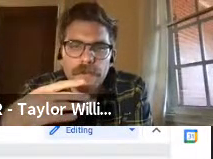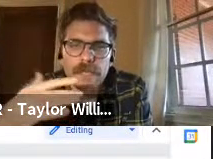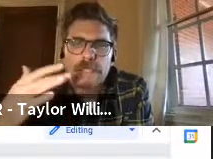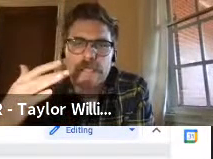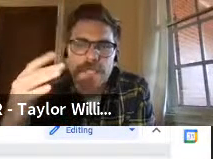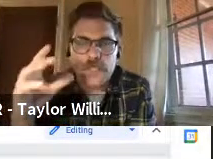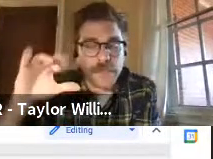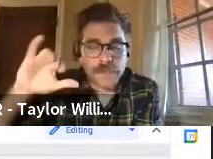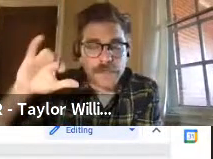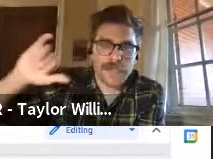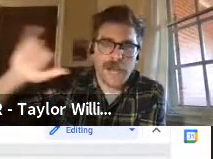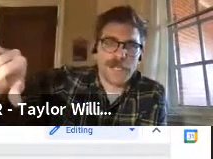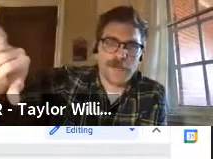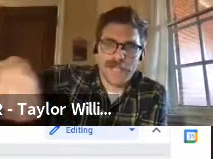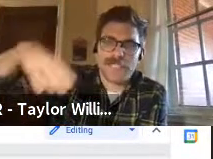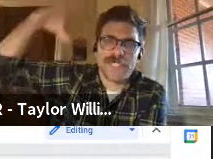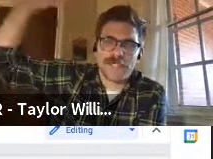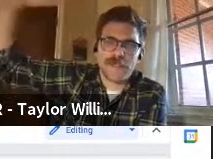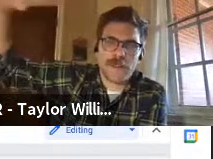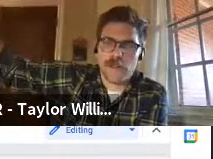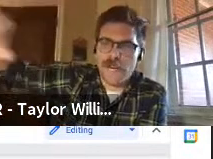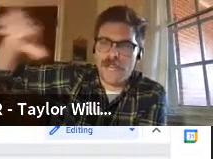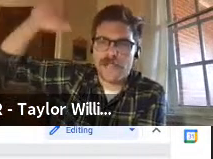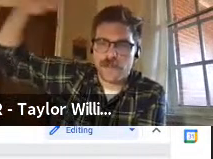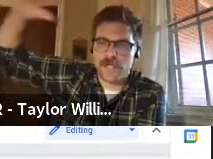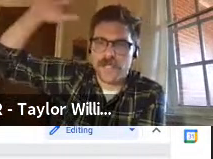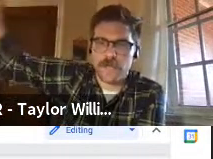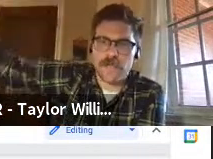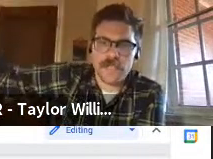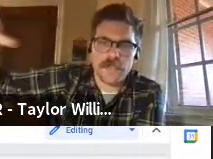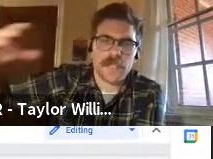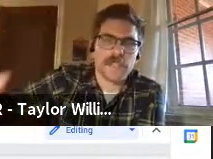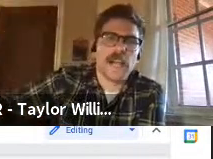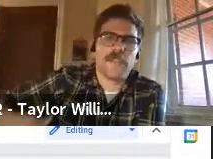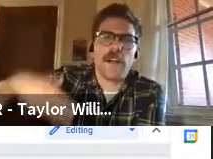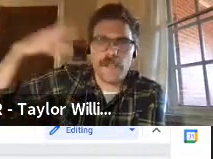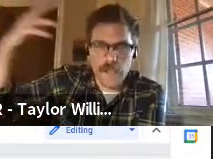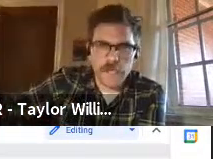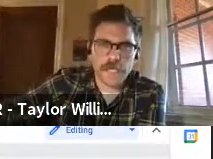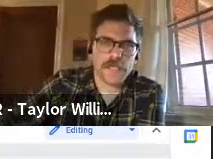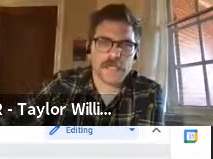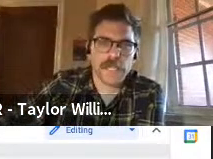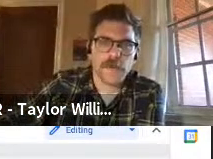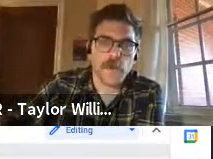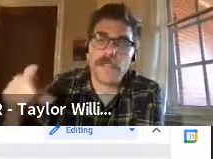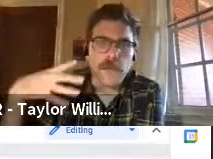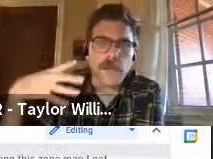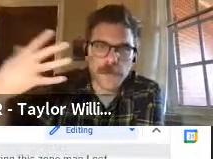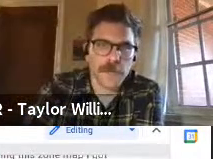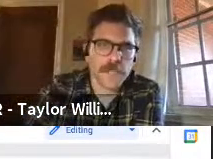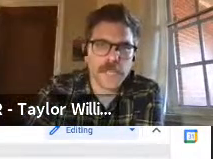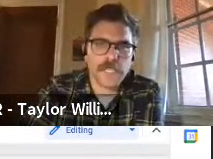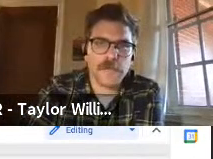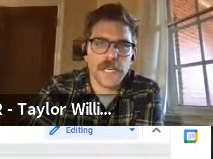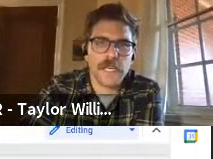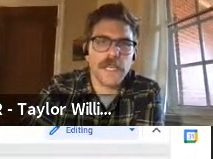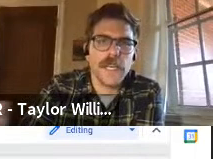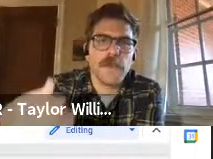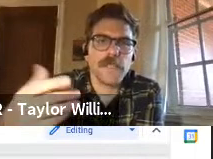And this essentially, you can just copy and paste this for every meeting towards the top of it, so you can have an ongoing, one, you